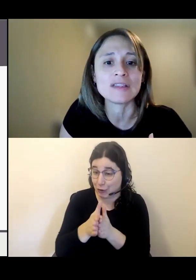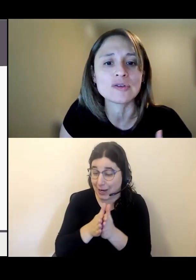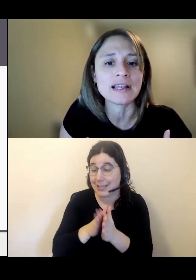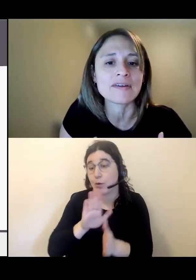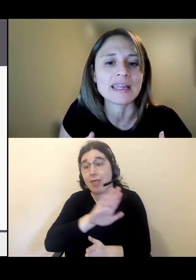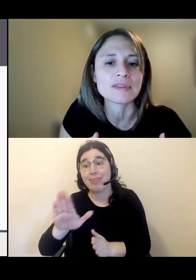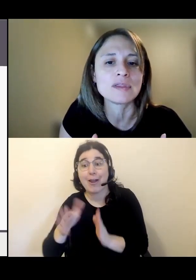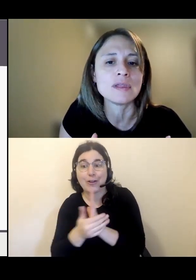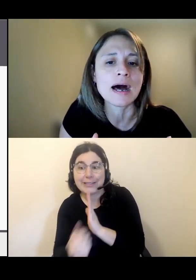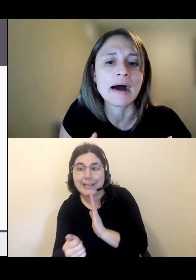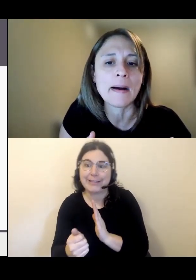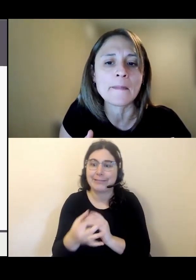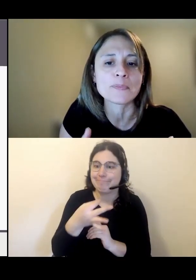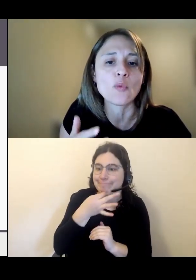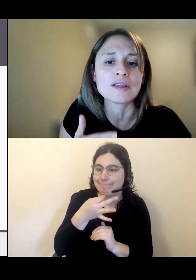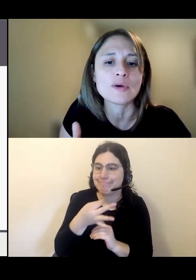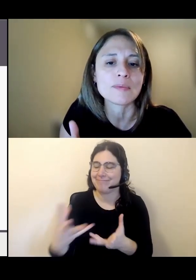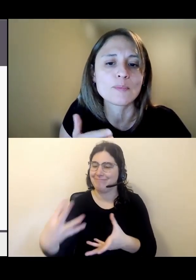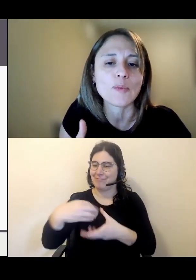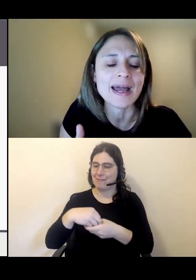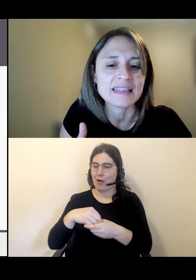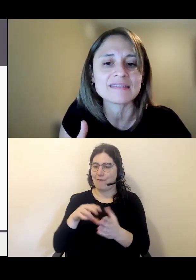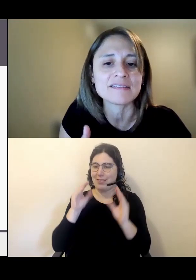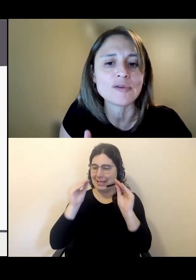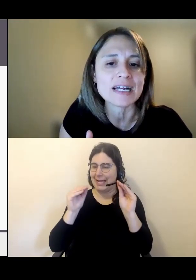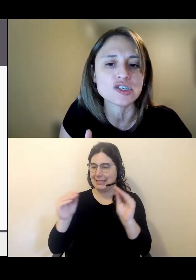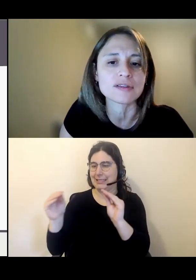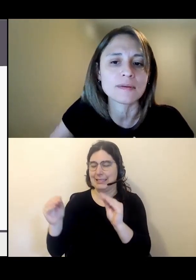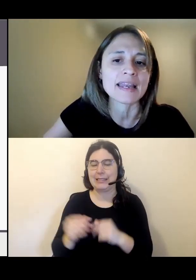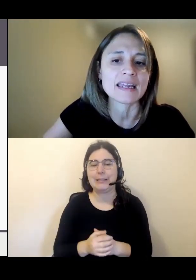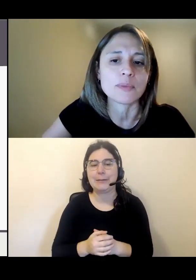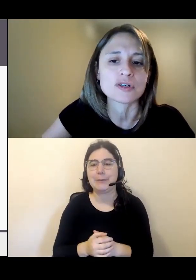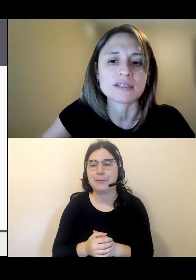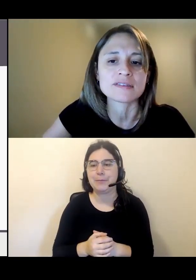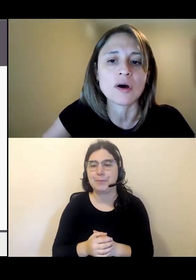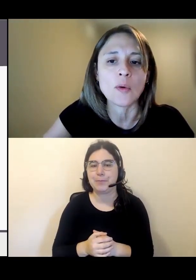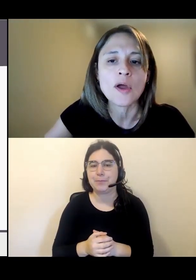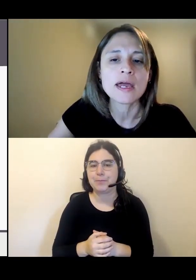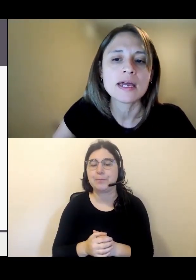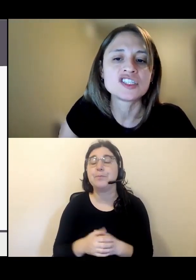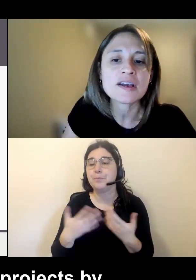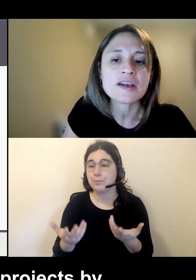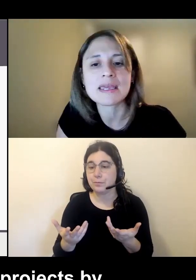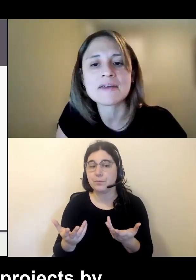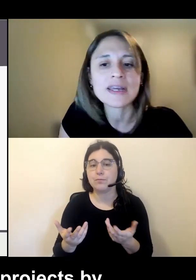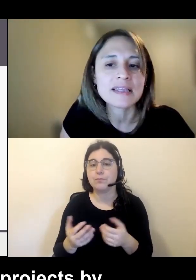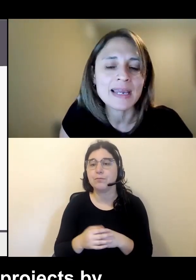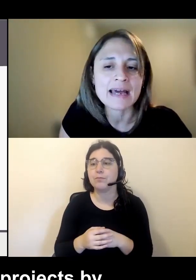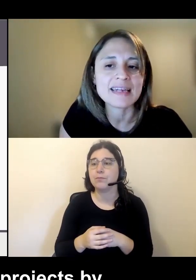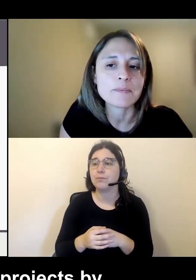talents into the learning while you are providing this instruction on any projects. So